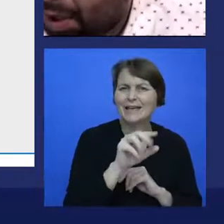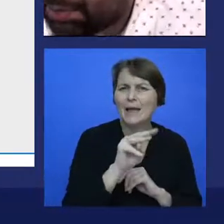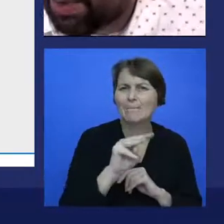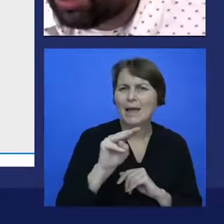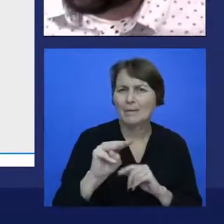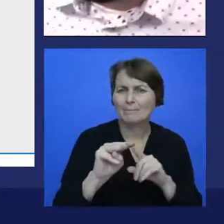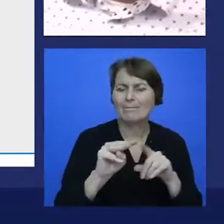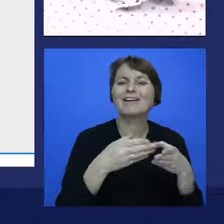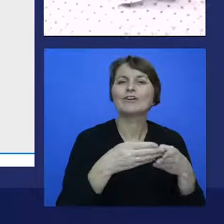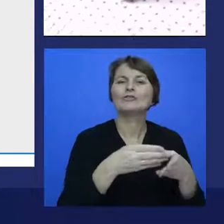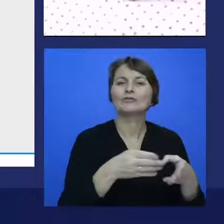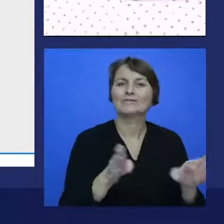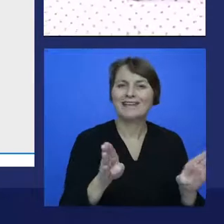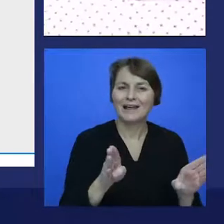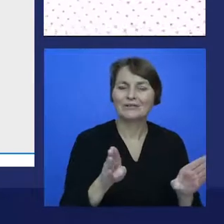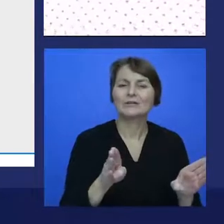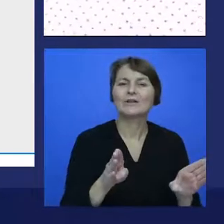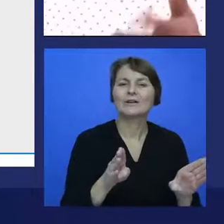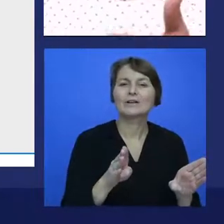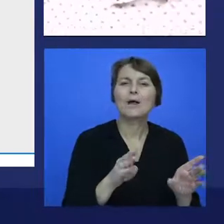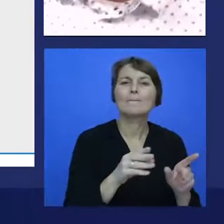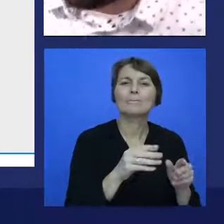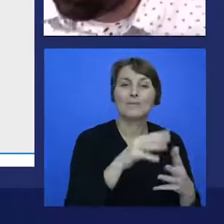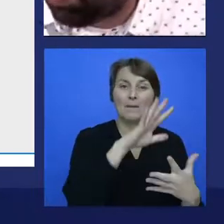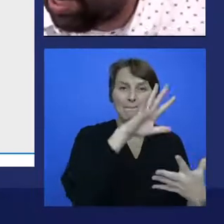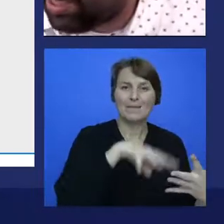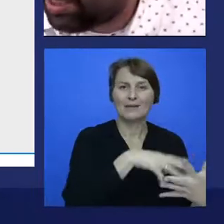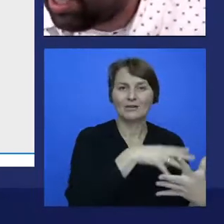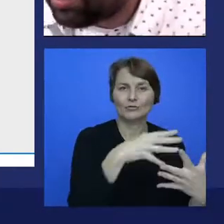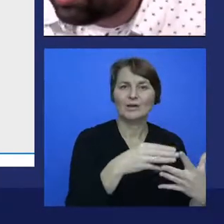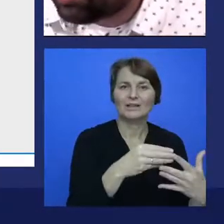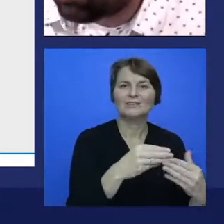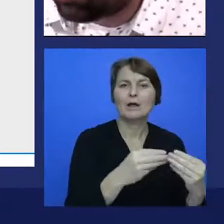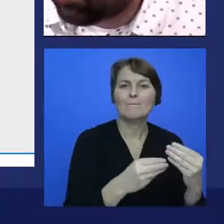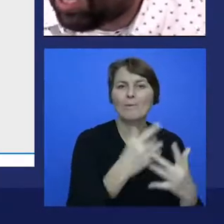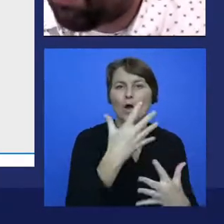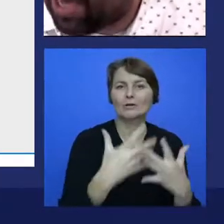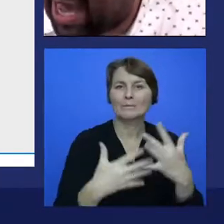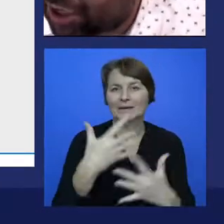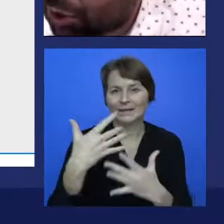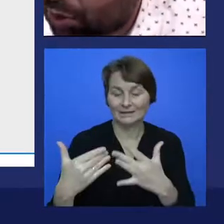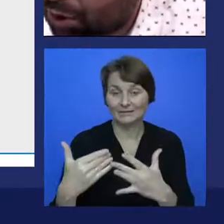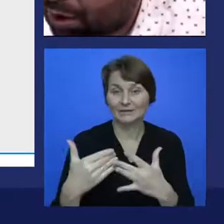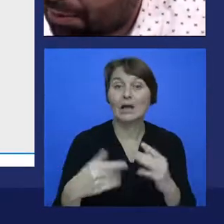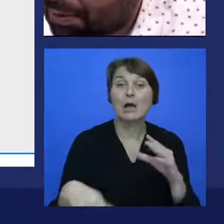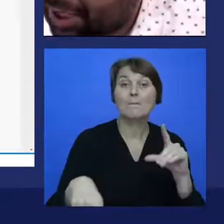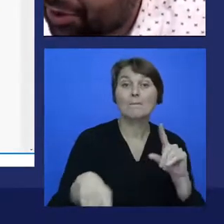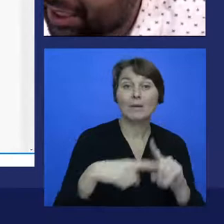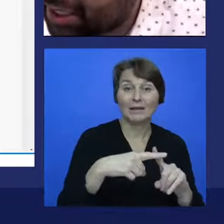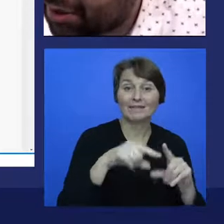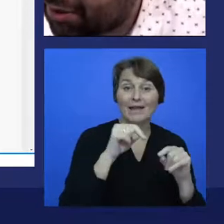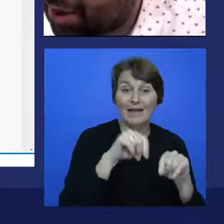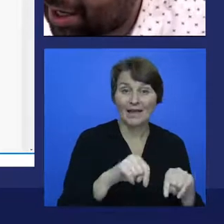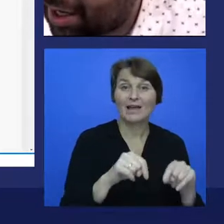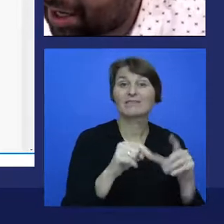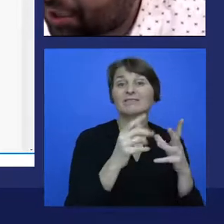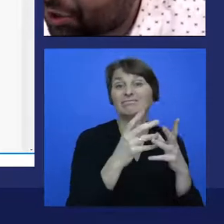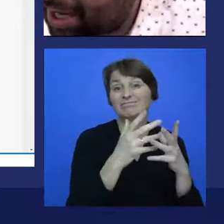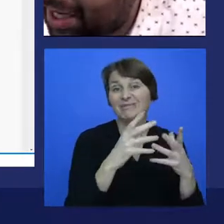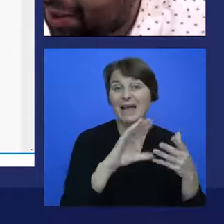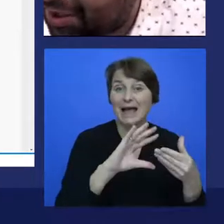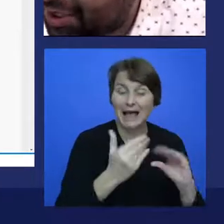generic matrix multiplication plus the addition of the bias. Here you have the actual matrix,